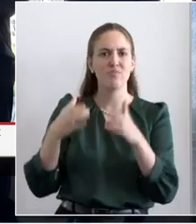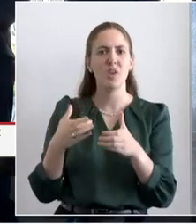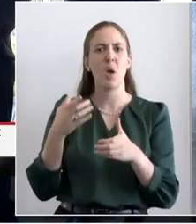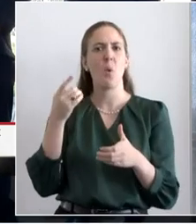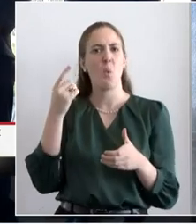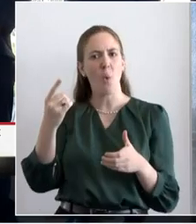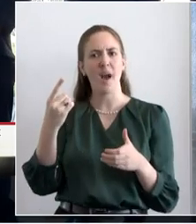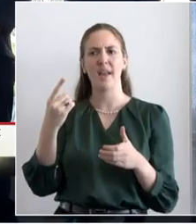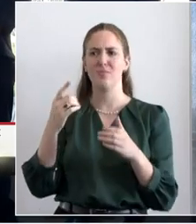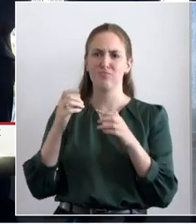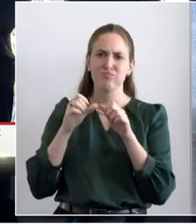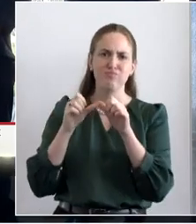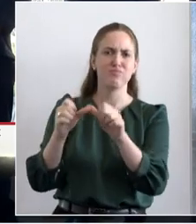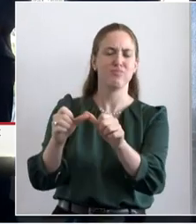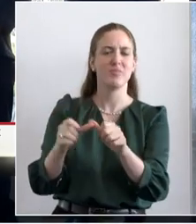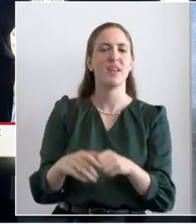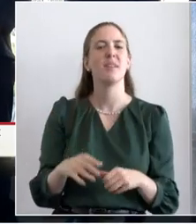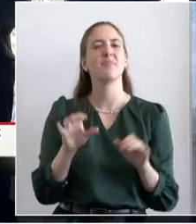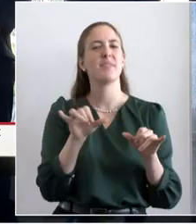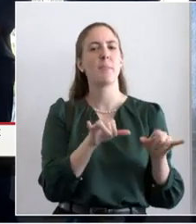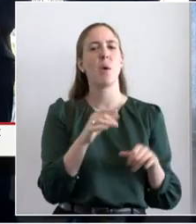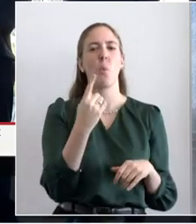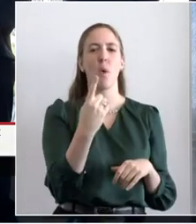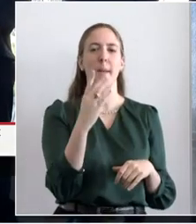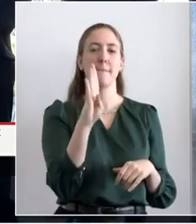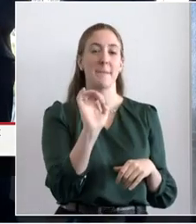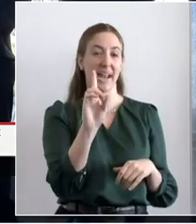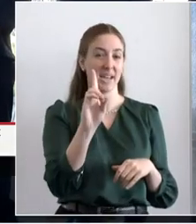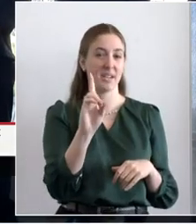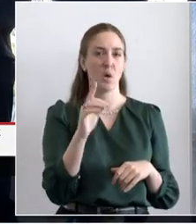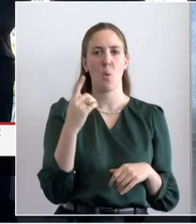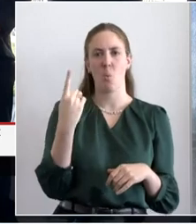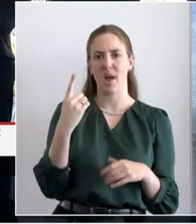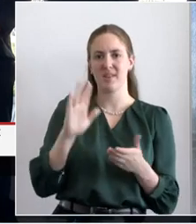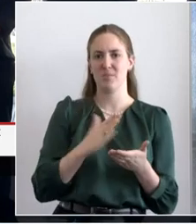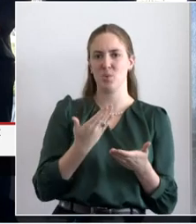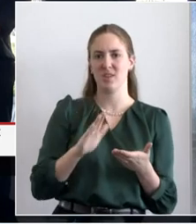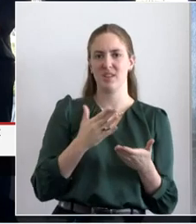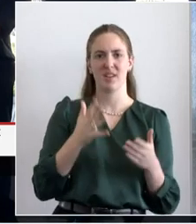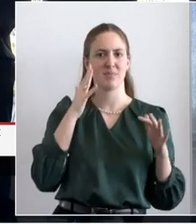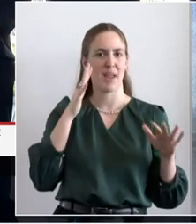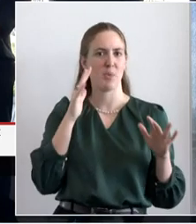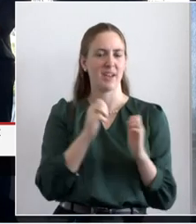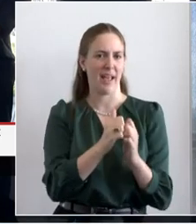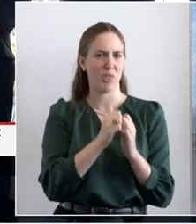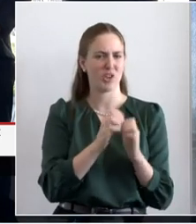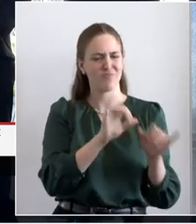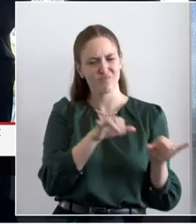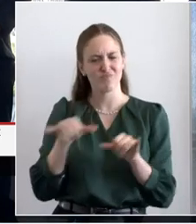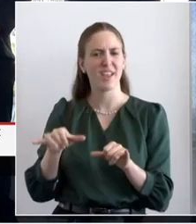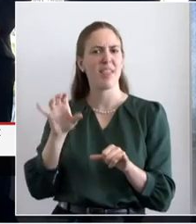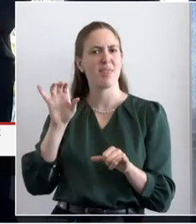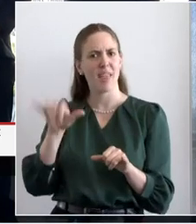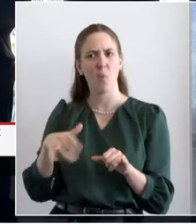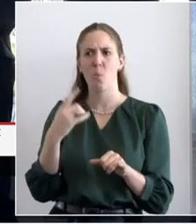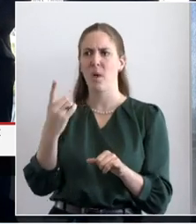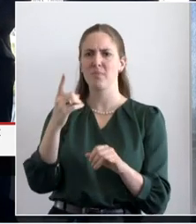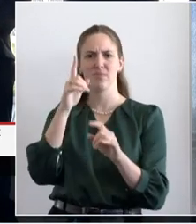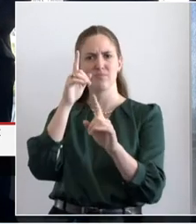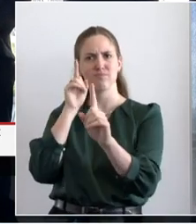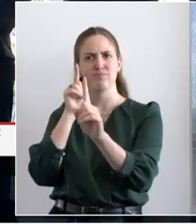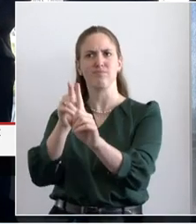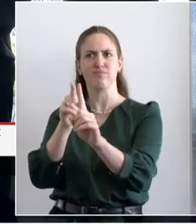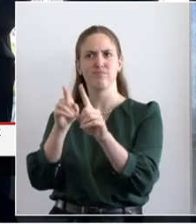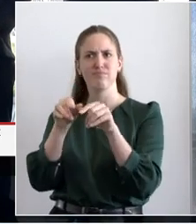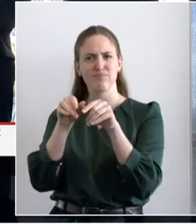that musical metaphor for all of us to be on the same page and be coordinated at all the time. We would not be able to achieve the goals without that